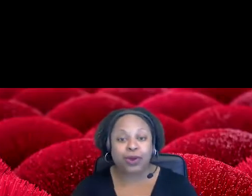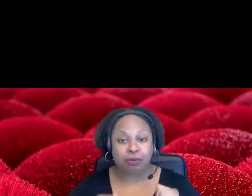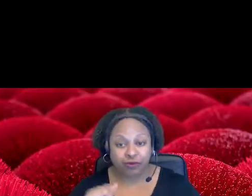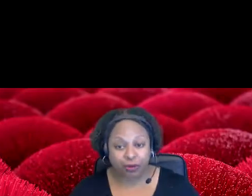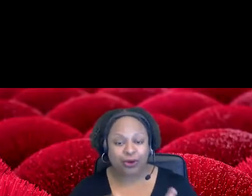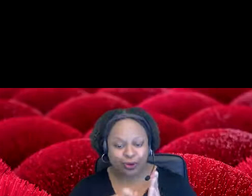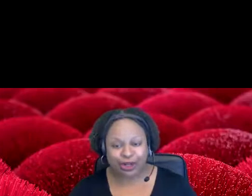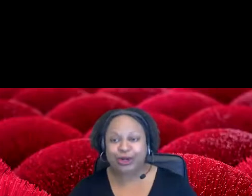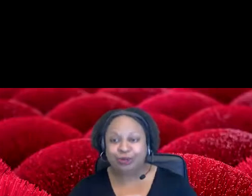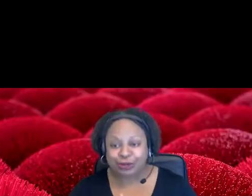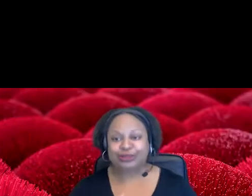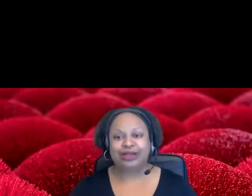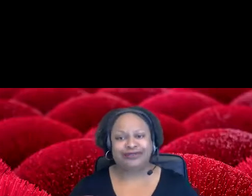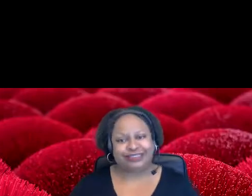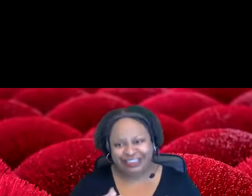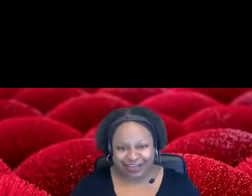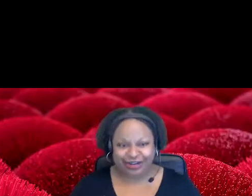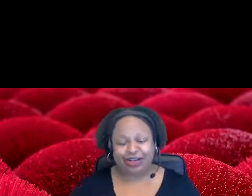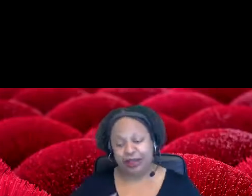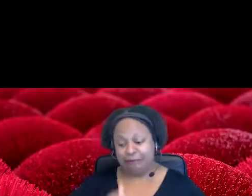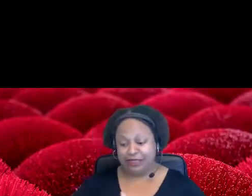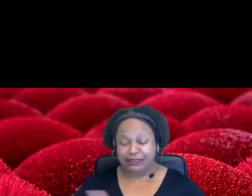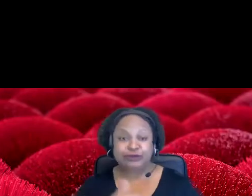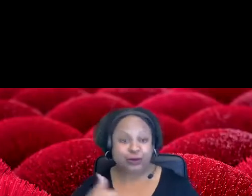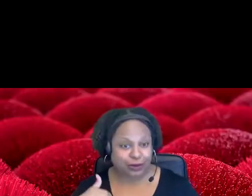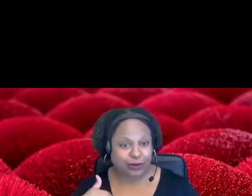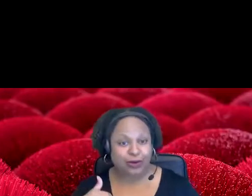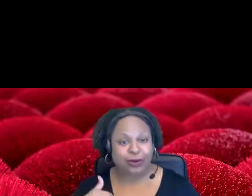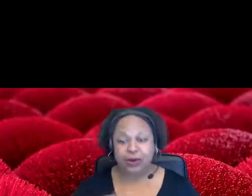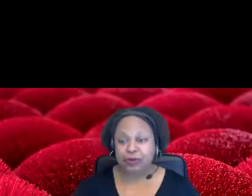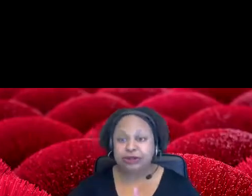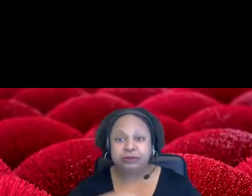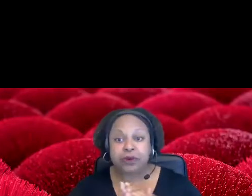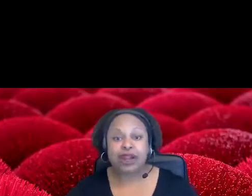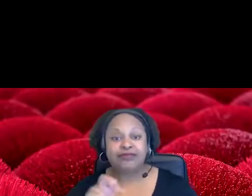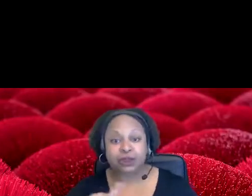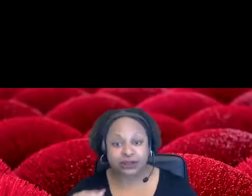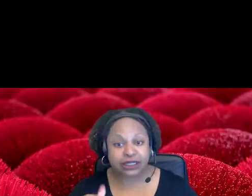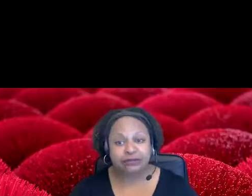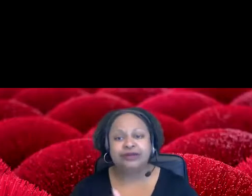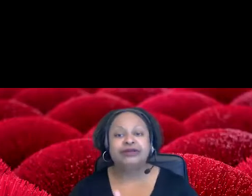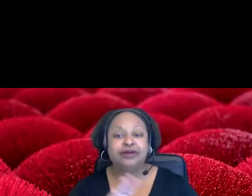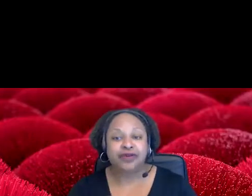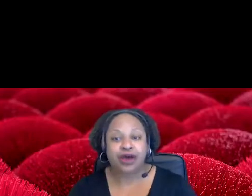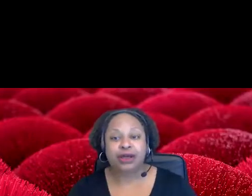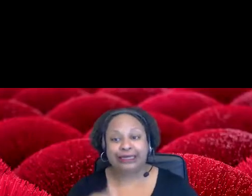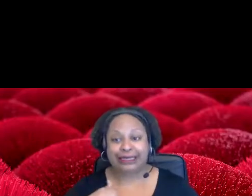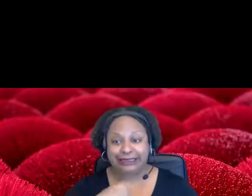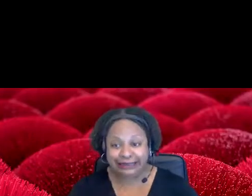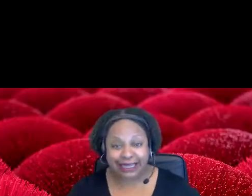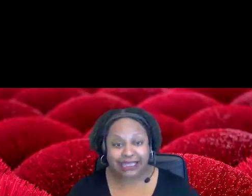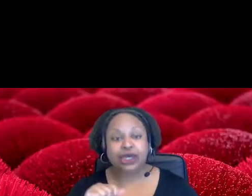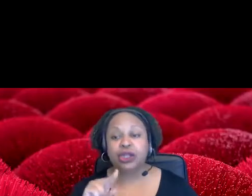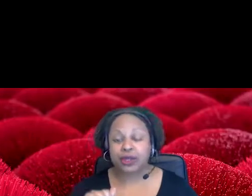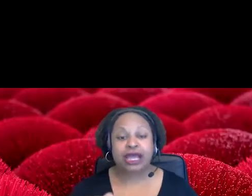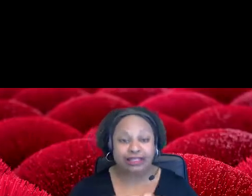from Venezuela. They've been a resident artist at Canadian Stage, Aluna Theatre, Theatre Passe-Marais,